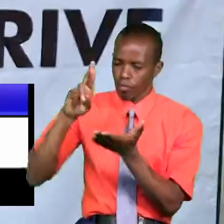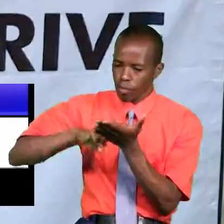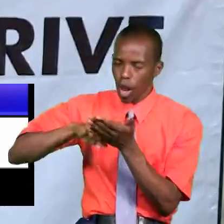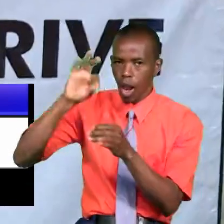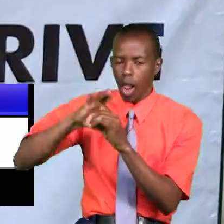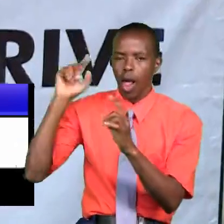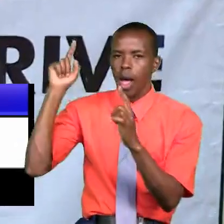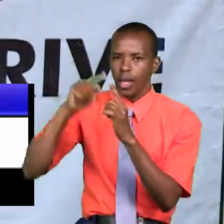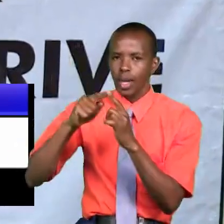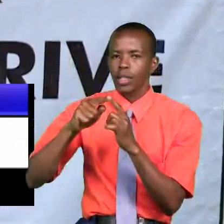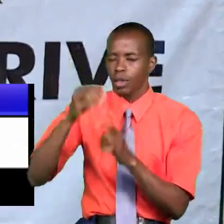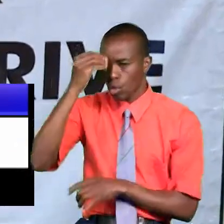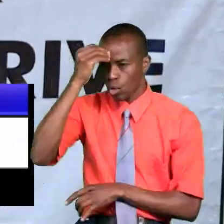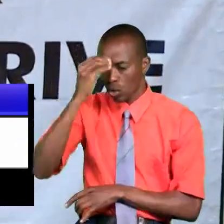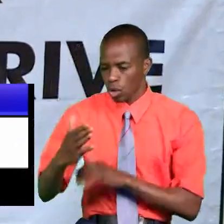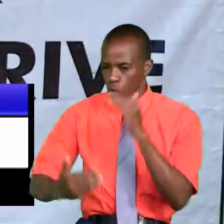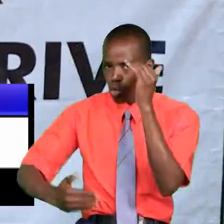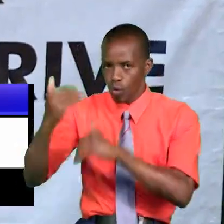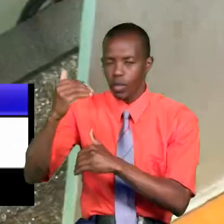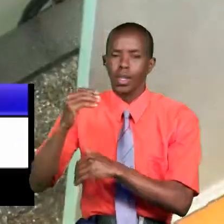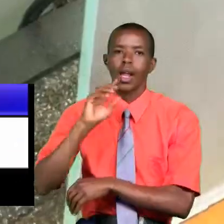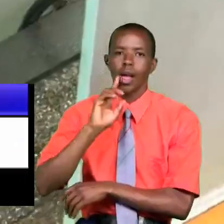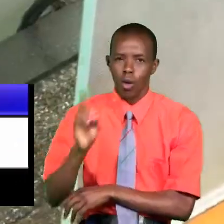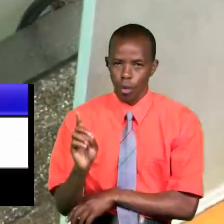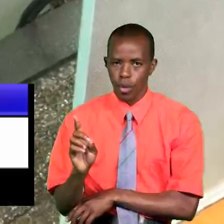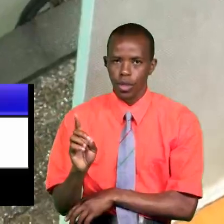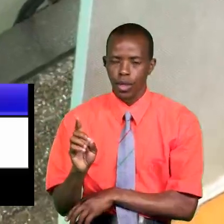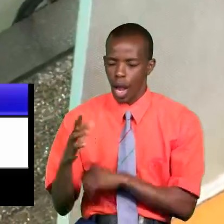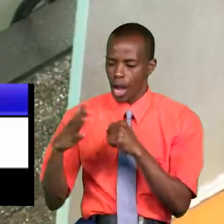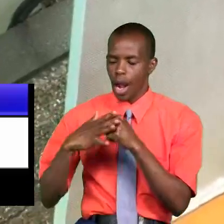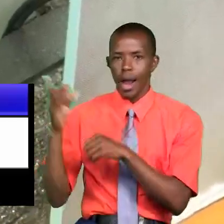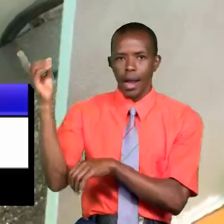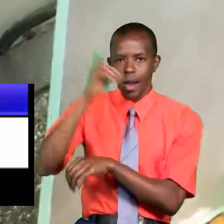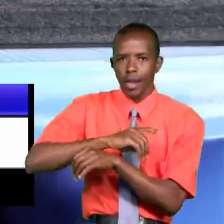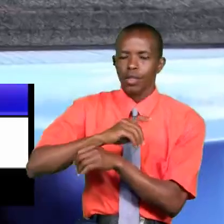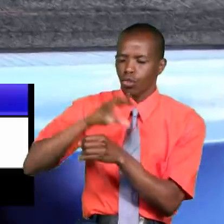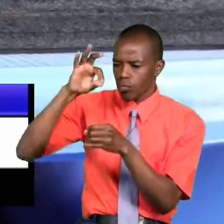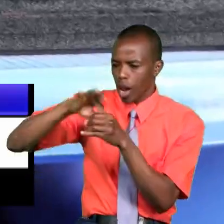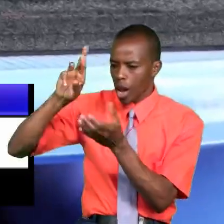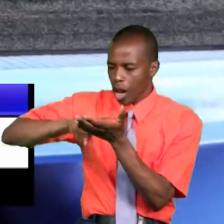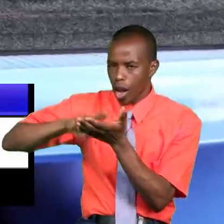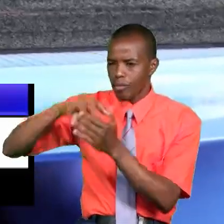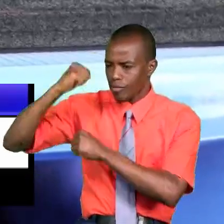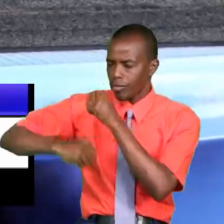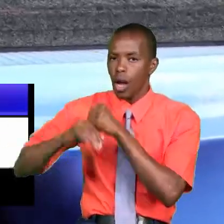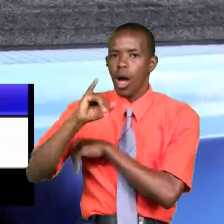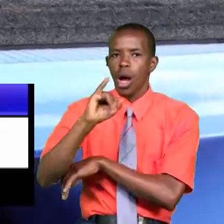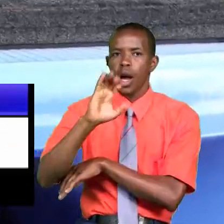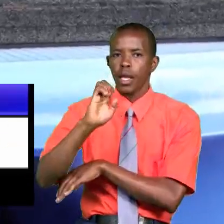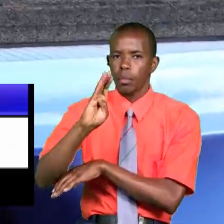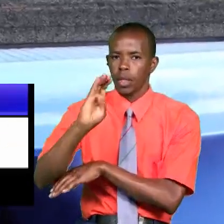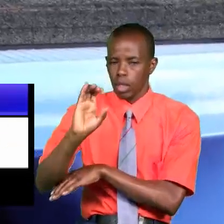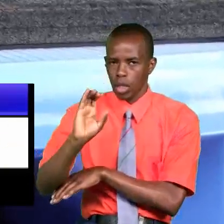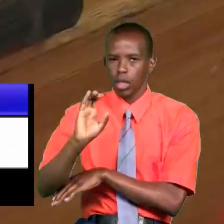exercise targeting campus students at the University of Nairobi. 9 days into the voter registration exercise, Independent Electoral and Boundaries